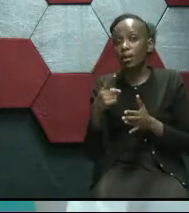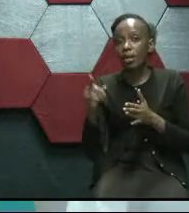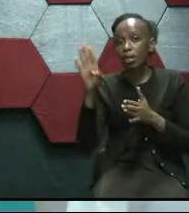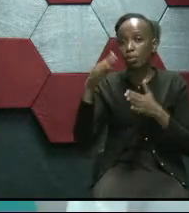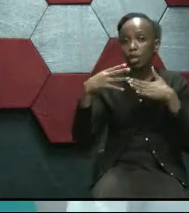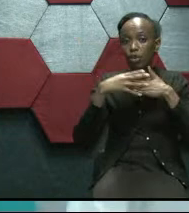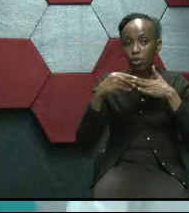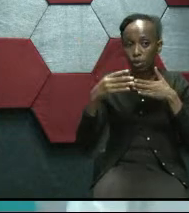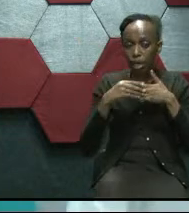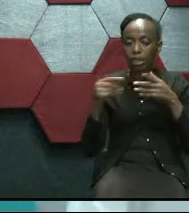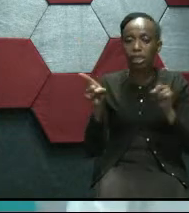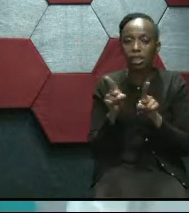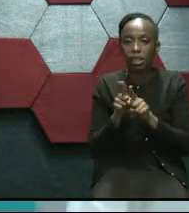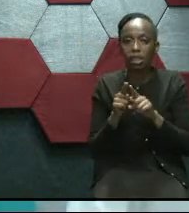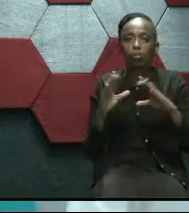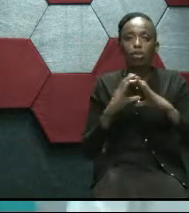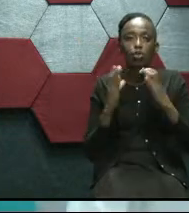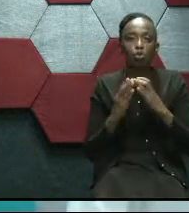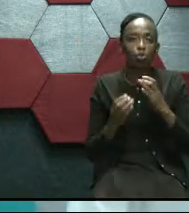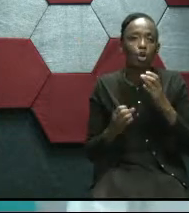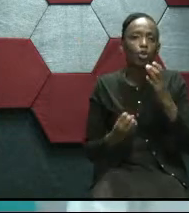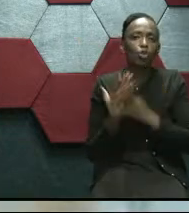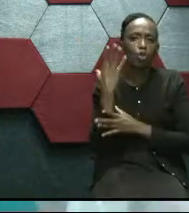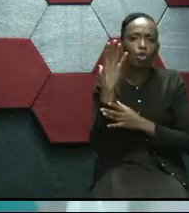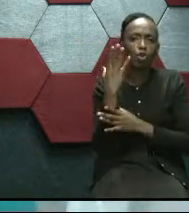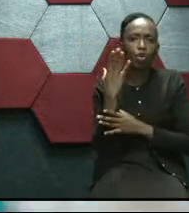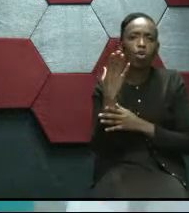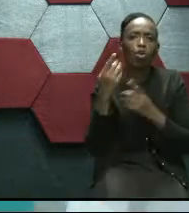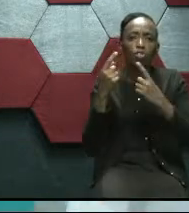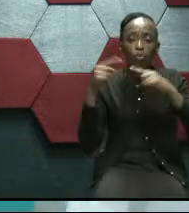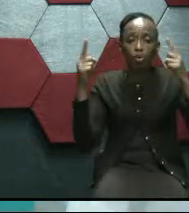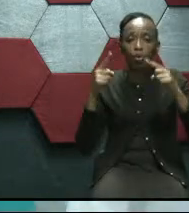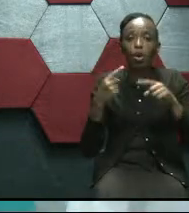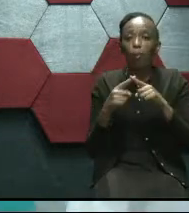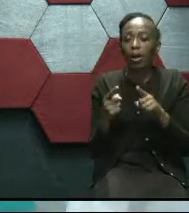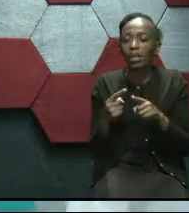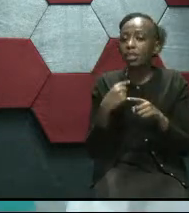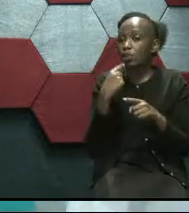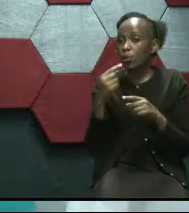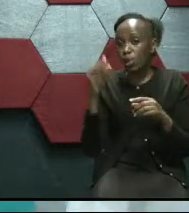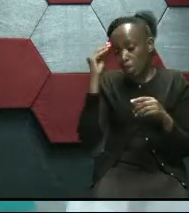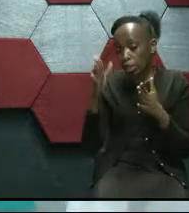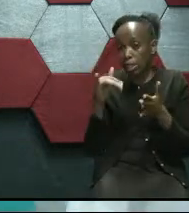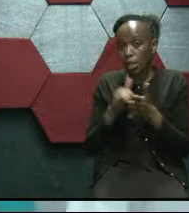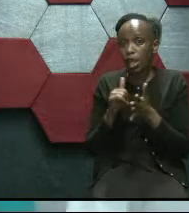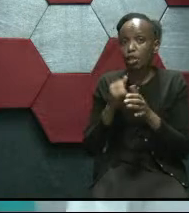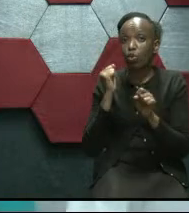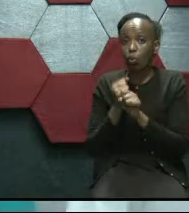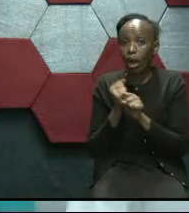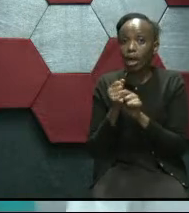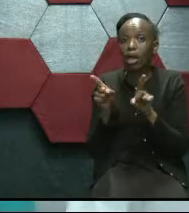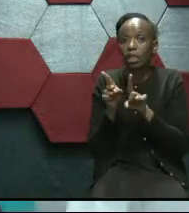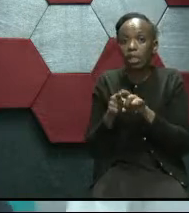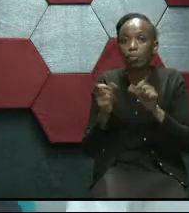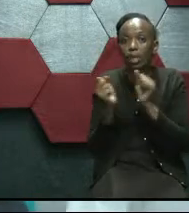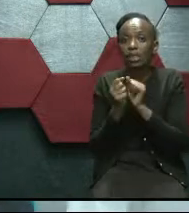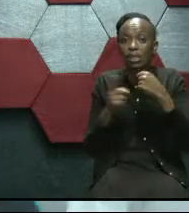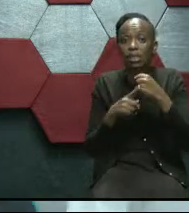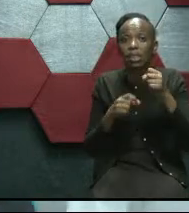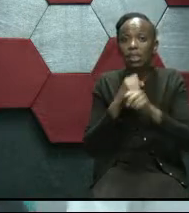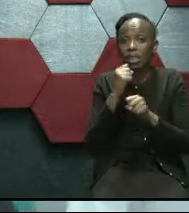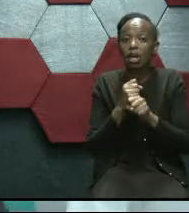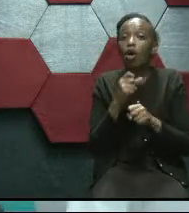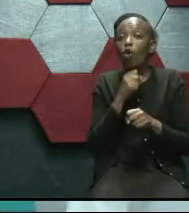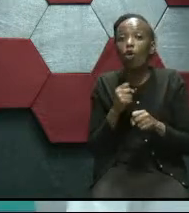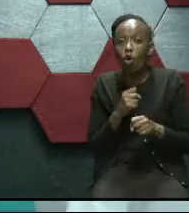while Stripe didn't grow directly from his winning project, he told students last year that his work as a 16-year-old high school